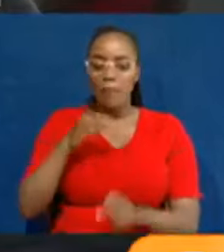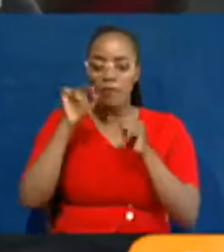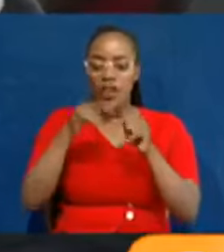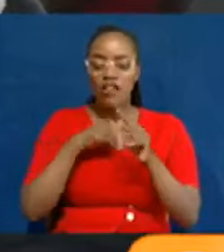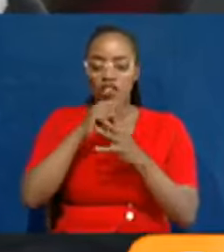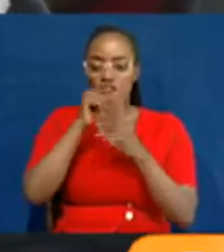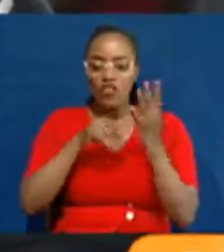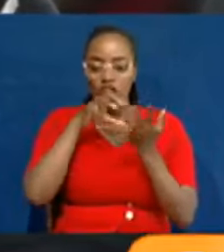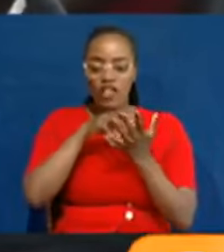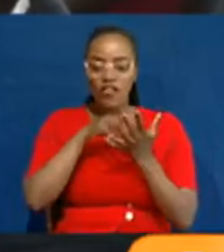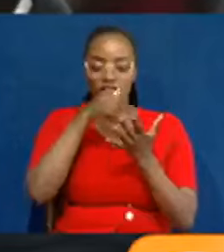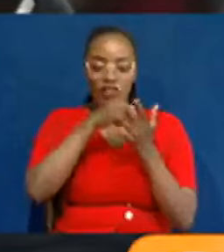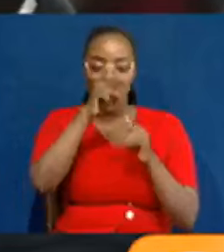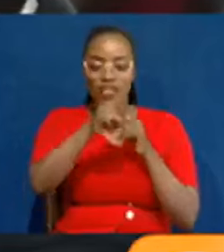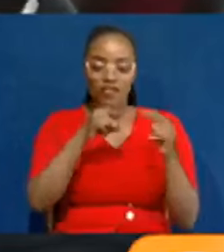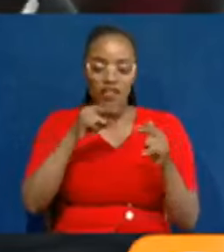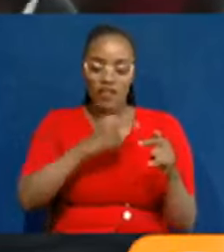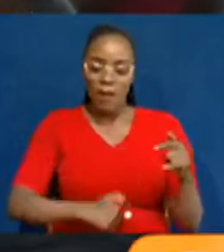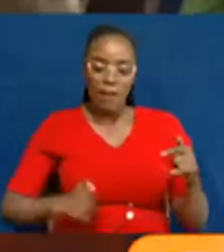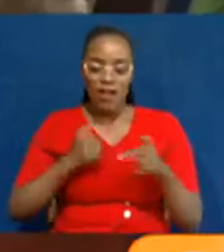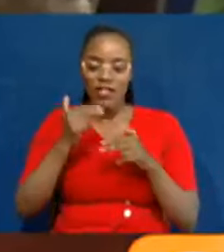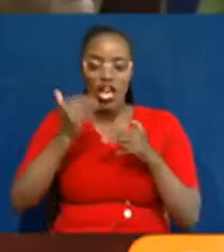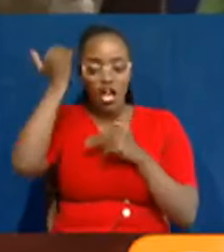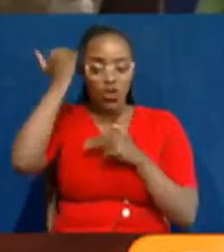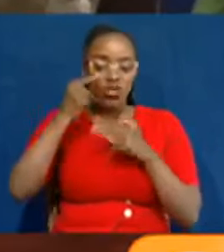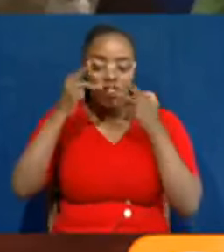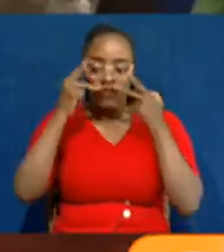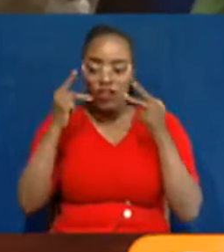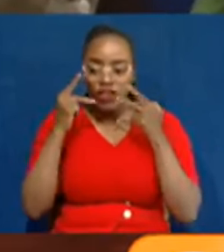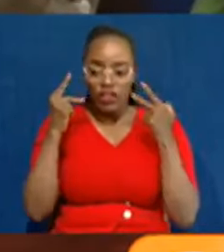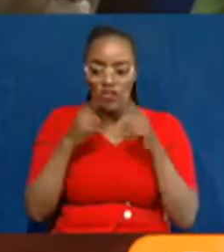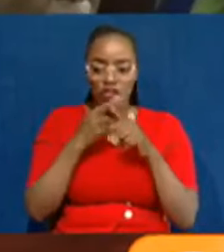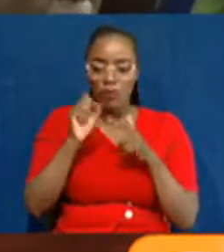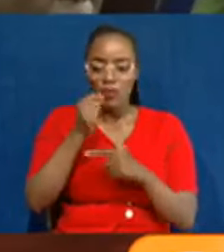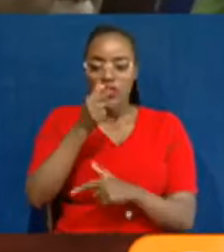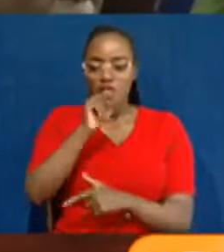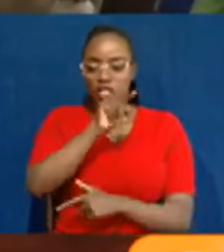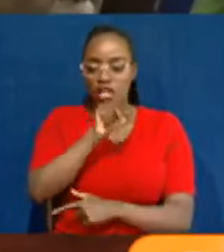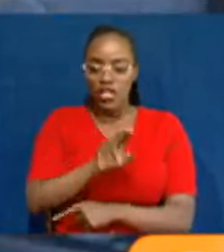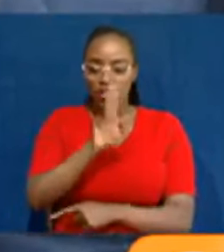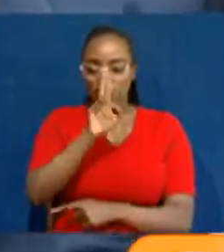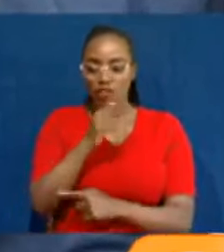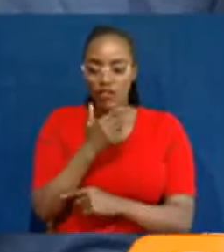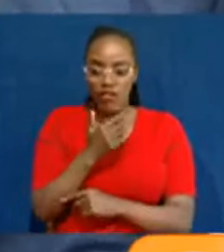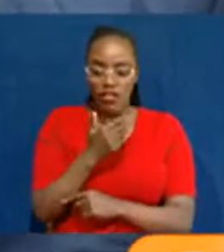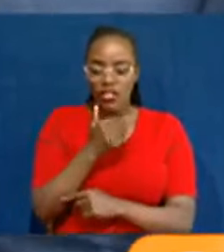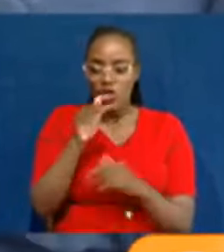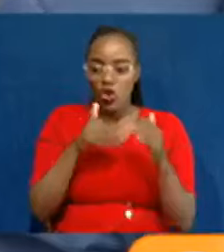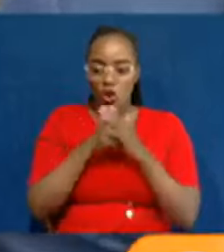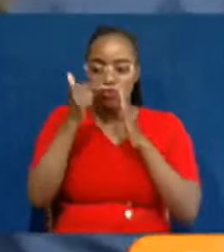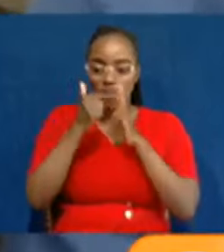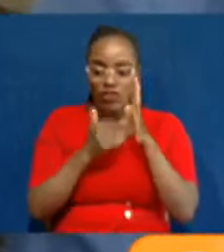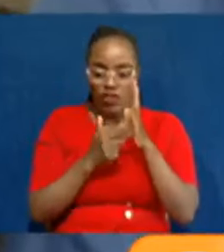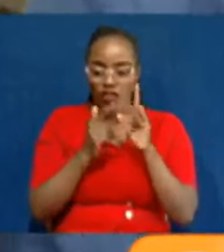charges, including murder at the Malindi High Court, terrorism charges at the Shanzu Law Courts, as well as child abuse charges at